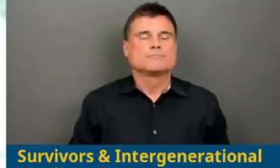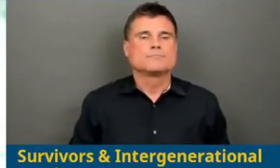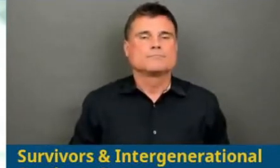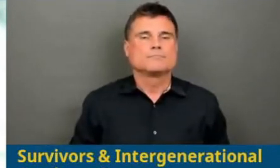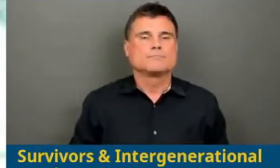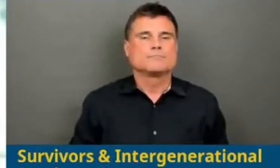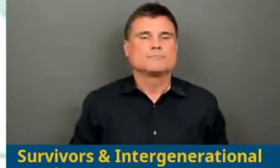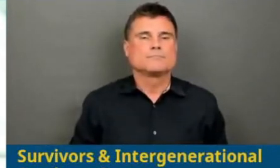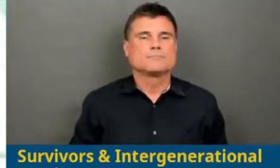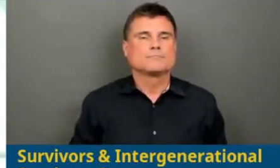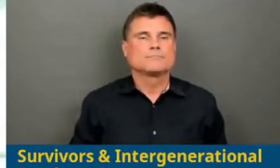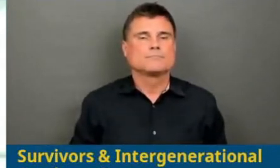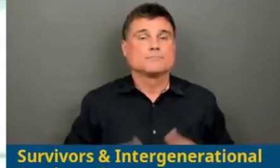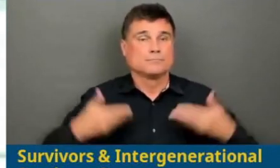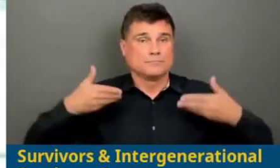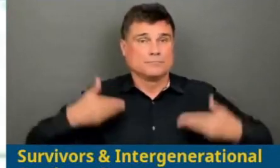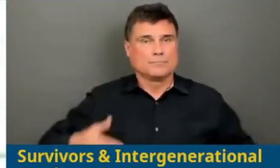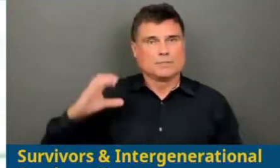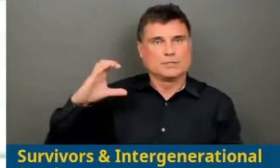Charlene Bellewin Squixt.